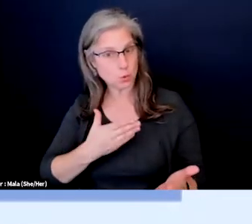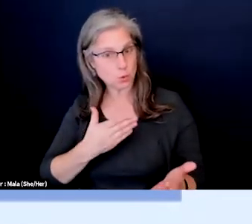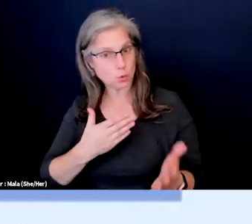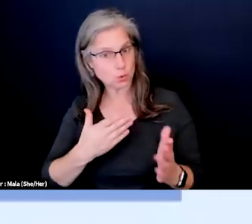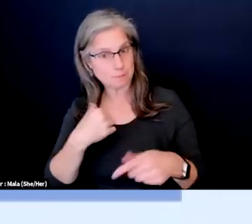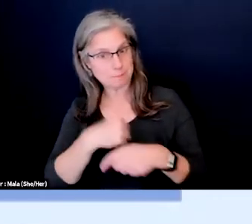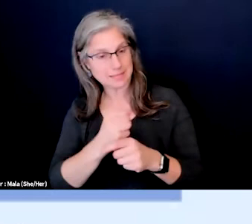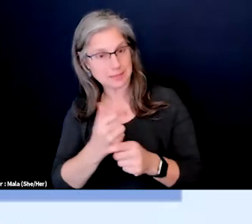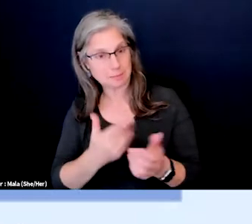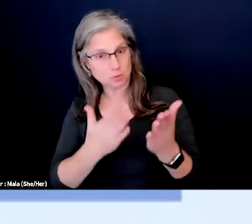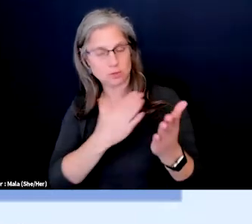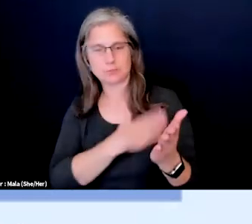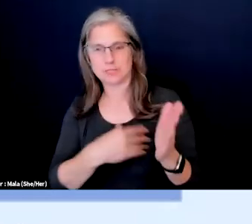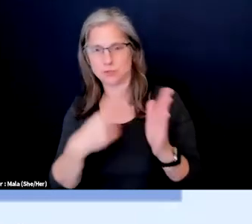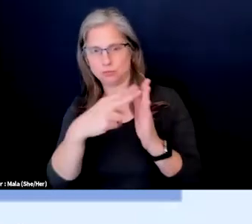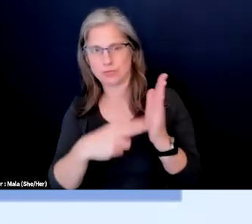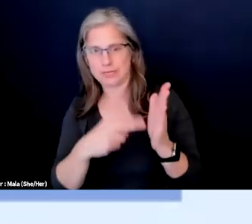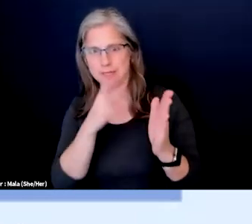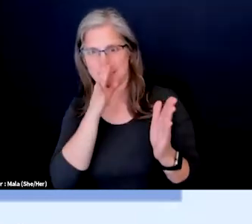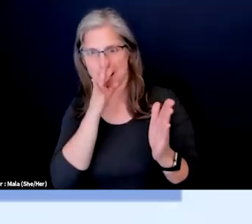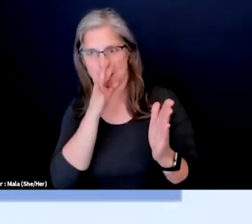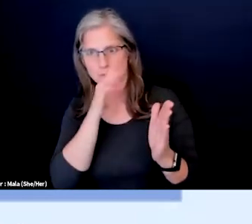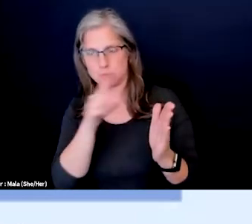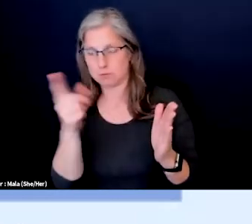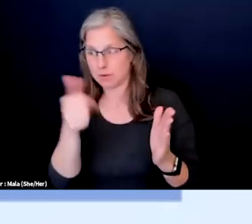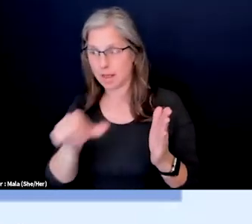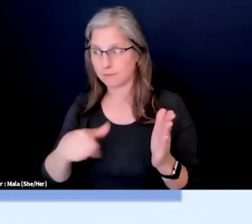these aloud. Is there a motion?